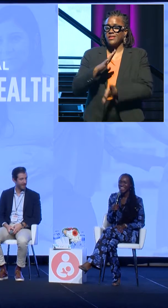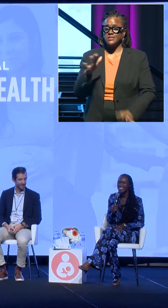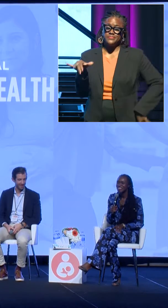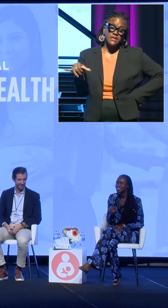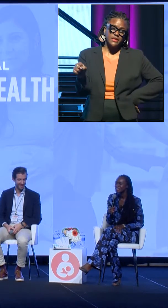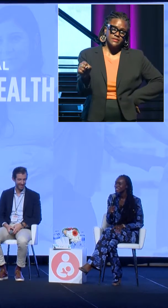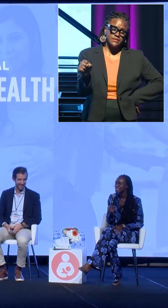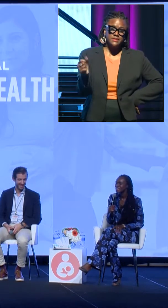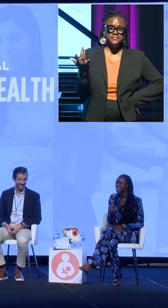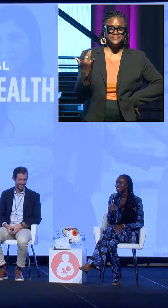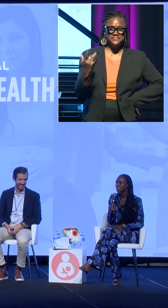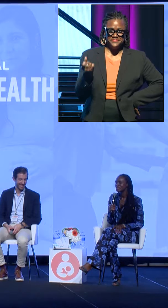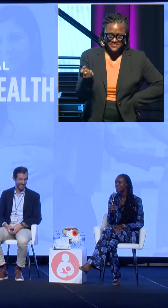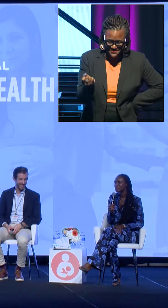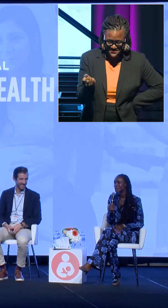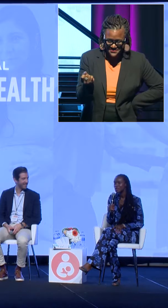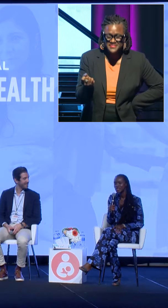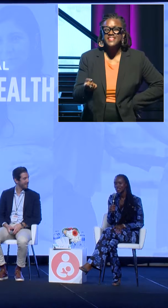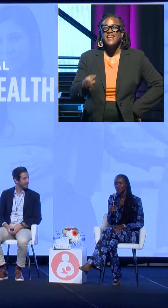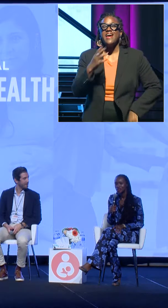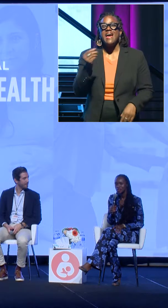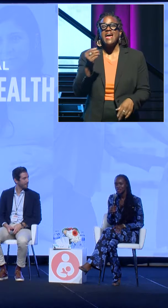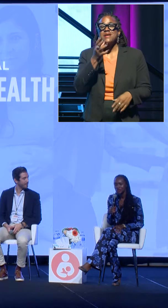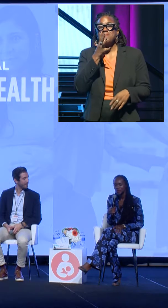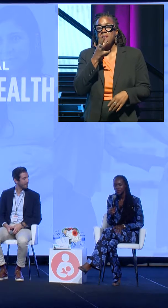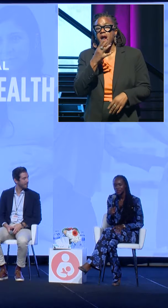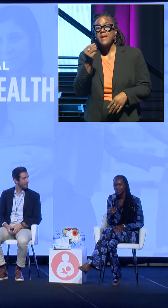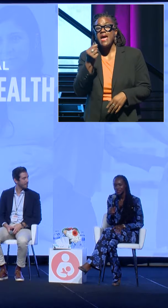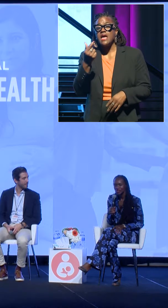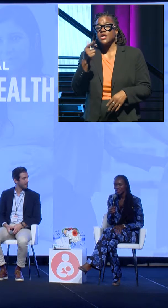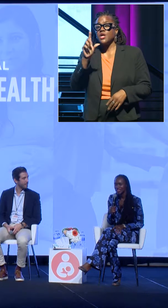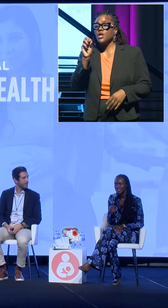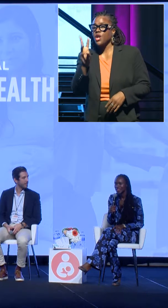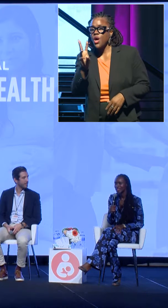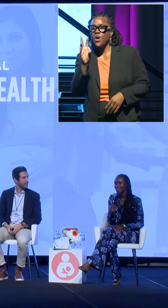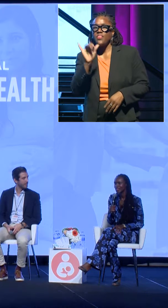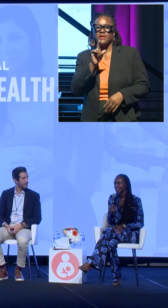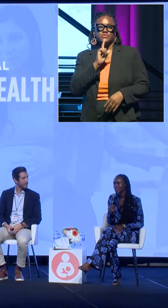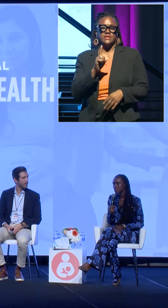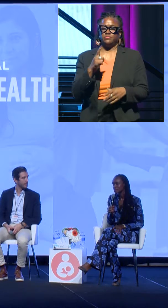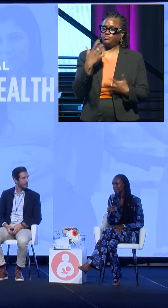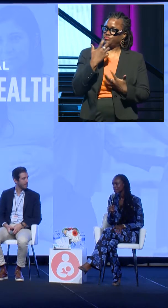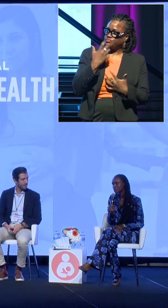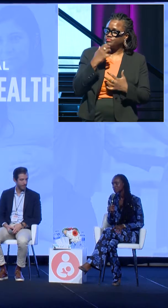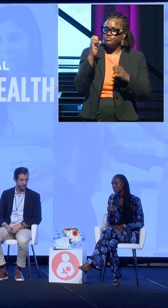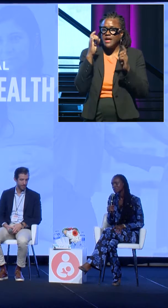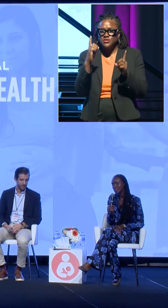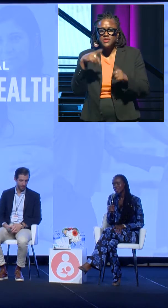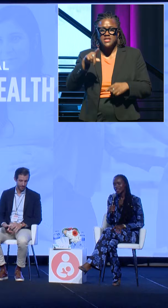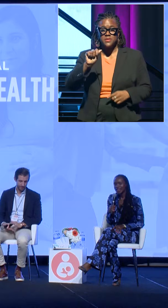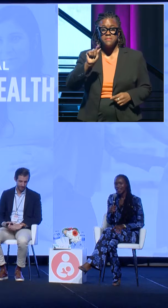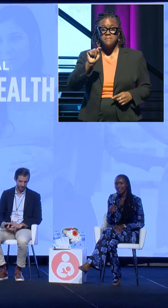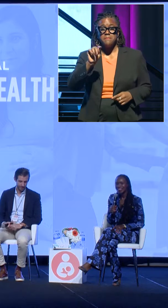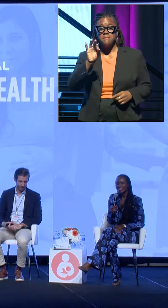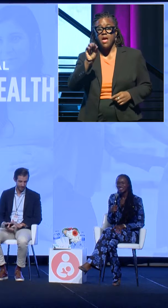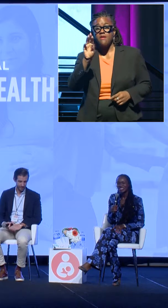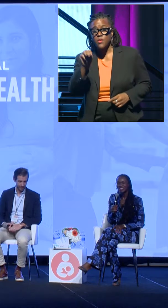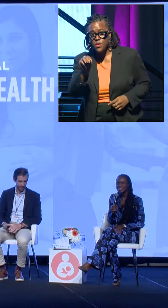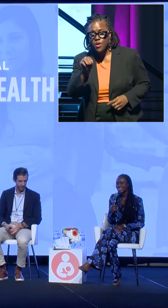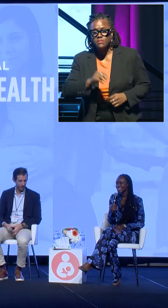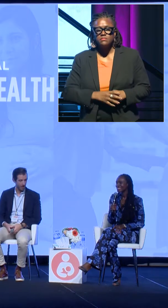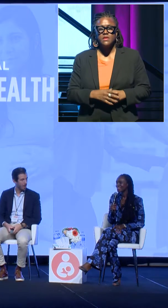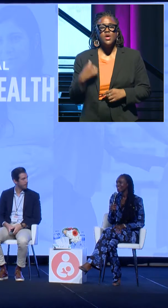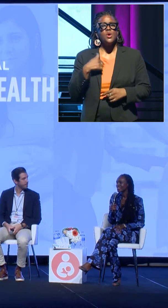Yes, and I'm the founder of Mama Glow, which is a global doula training and education platform.